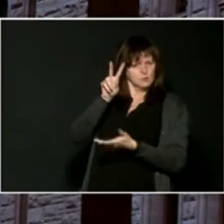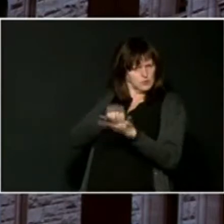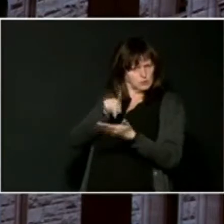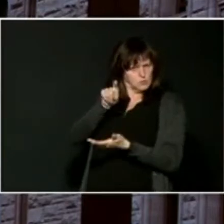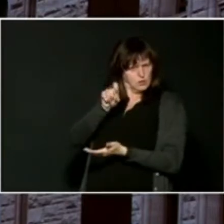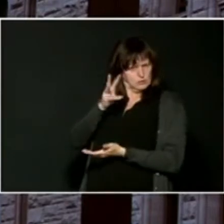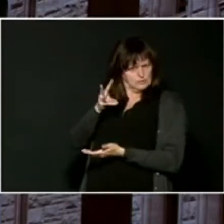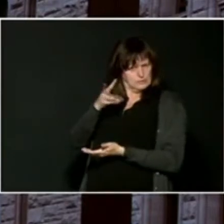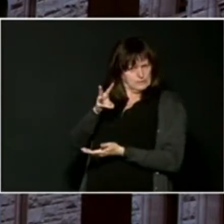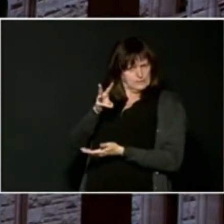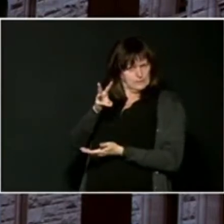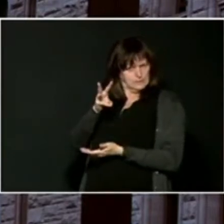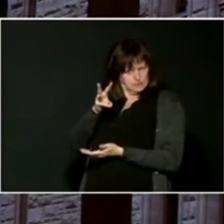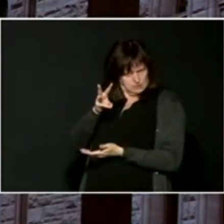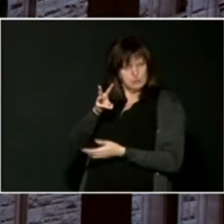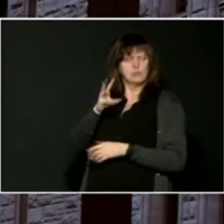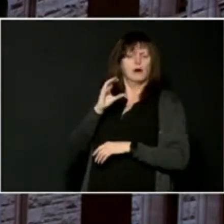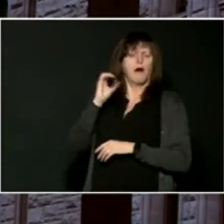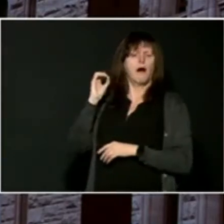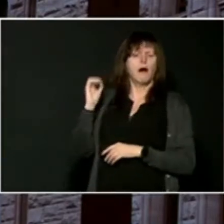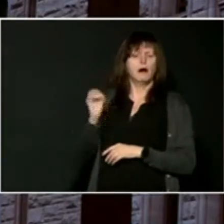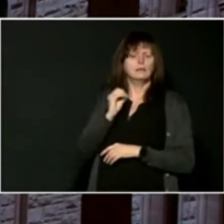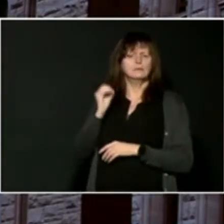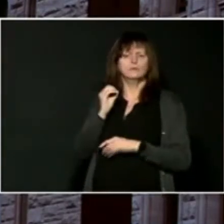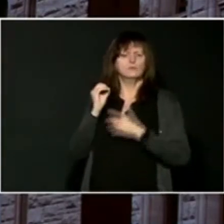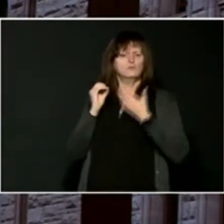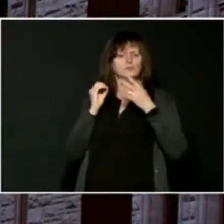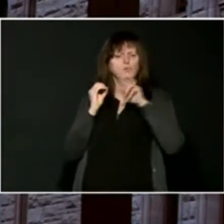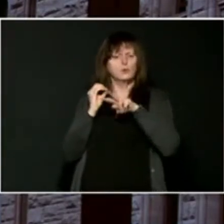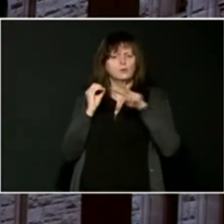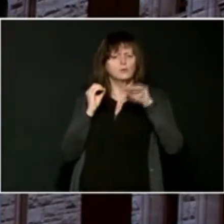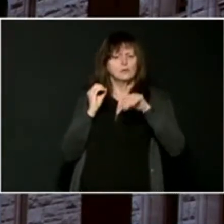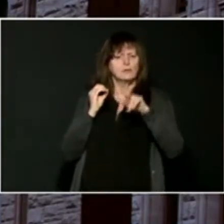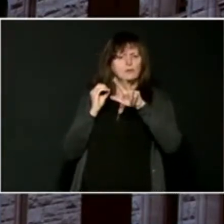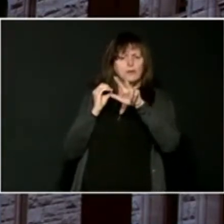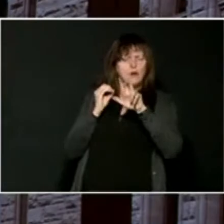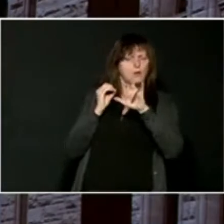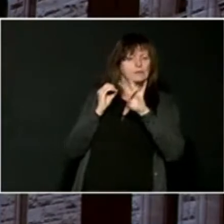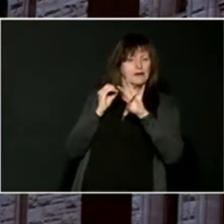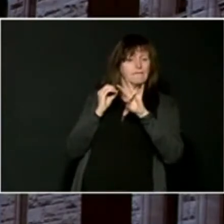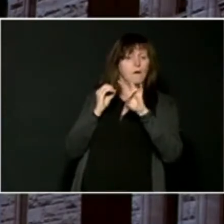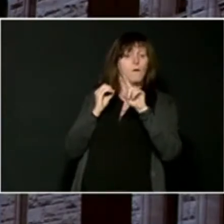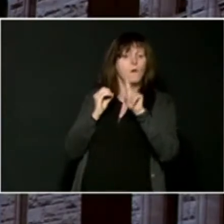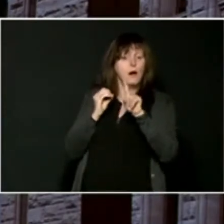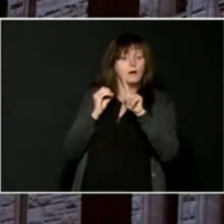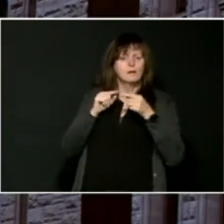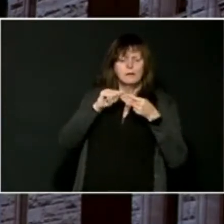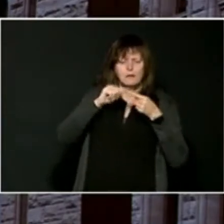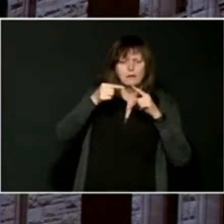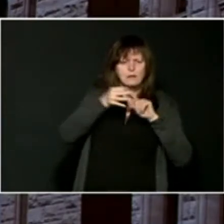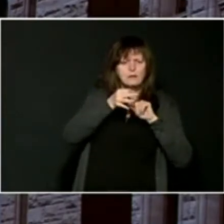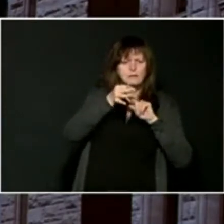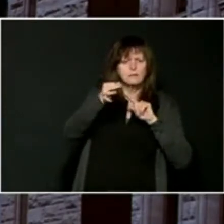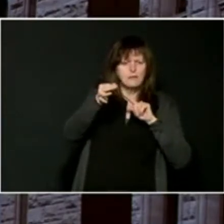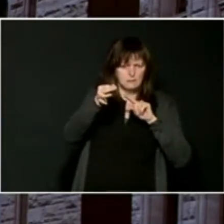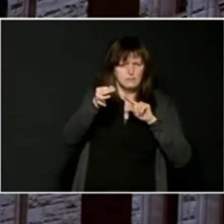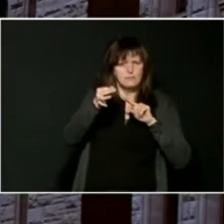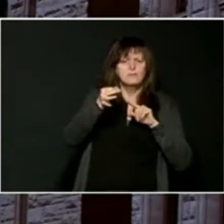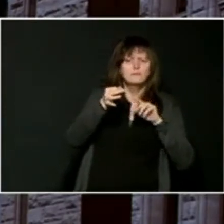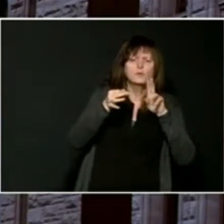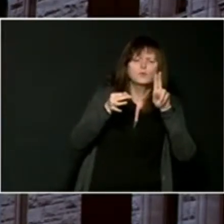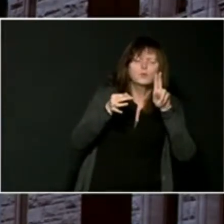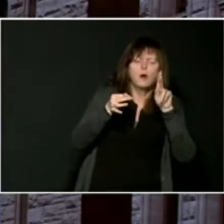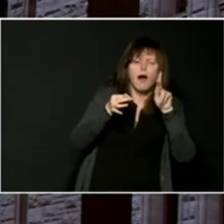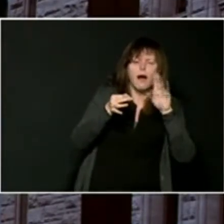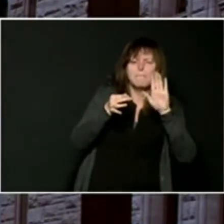of 22,371 cases where the mutation, namely the 501, and there's other ones we're identifying now,